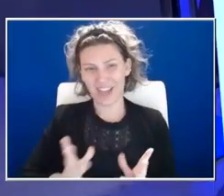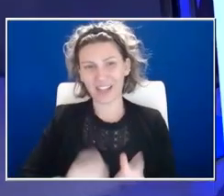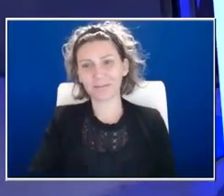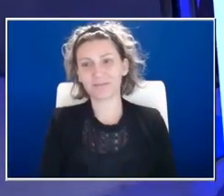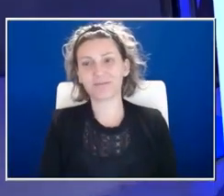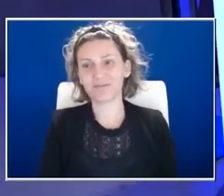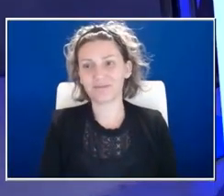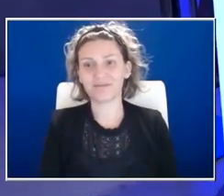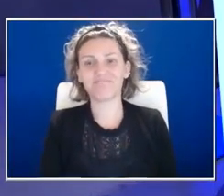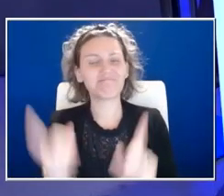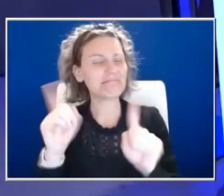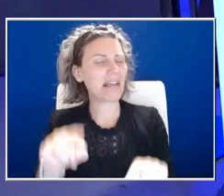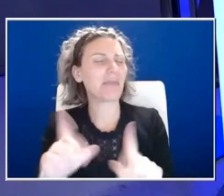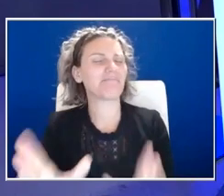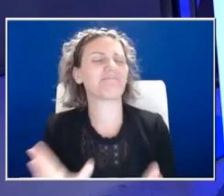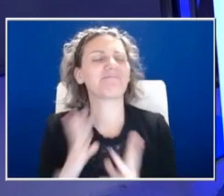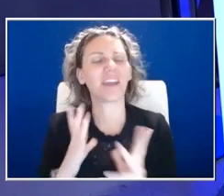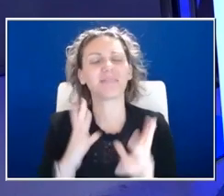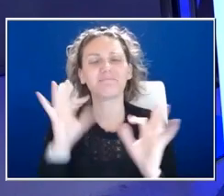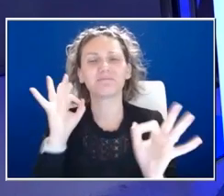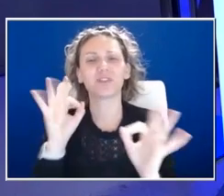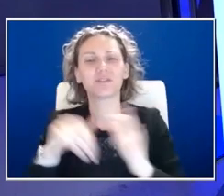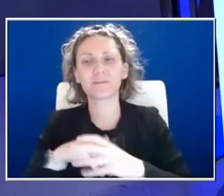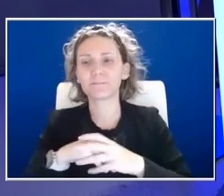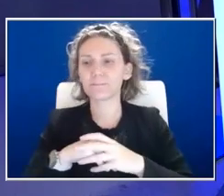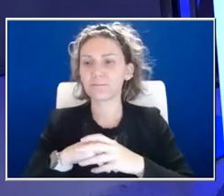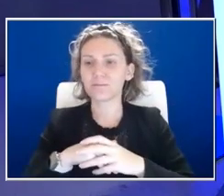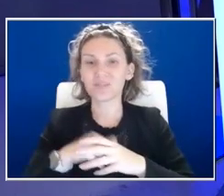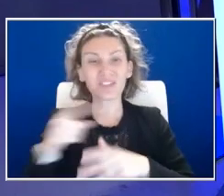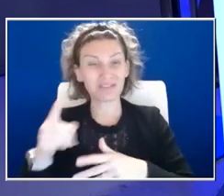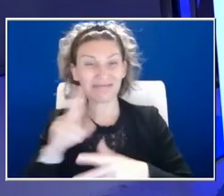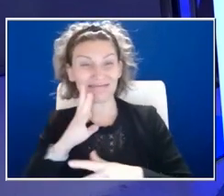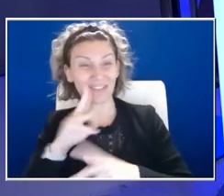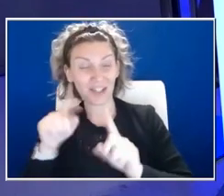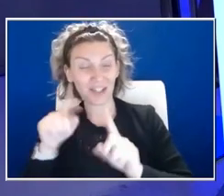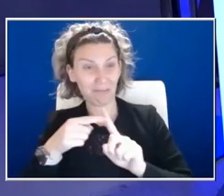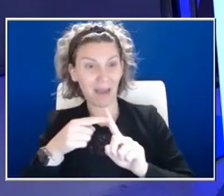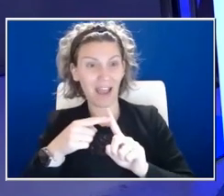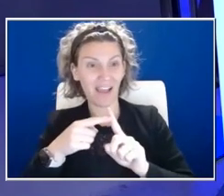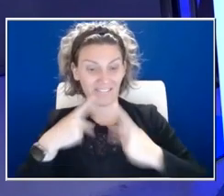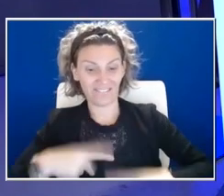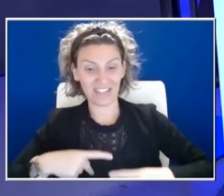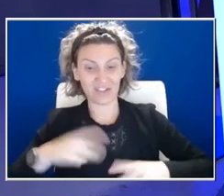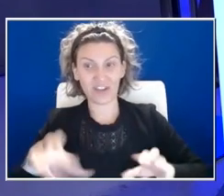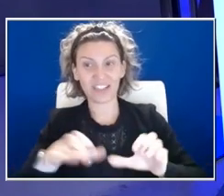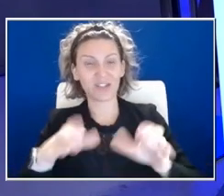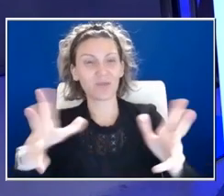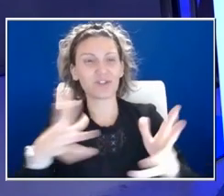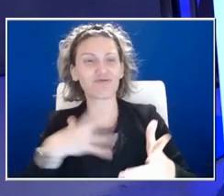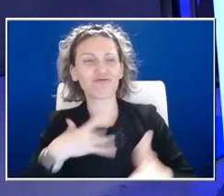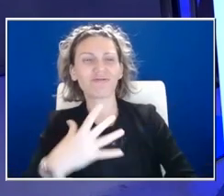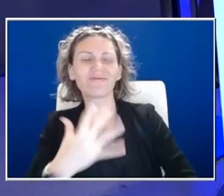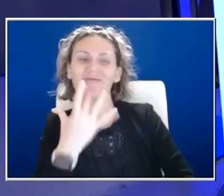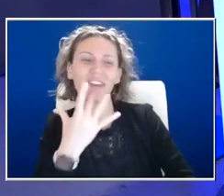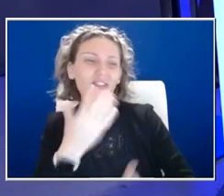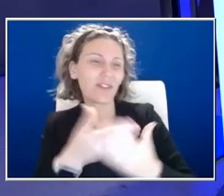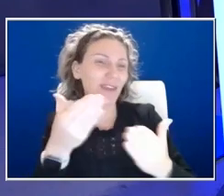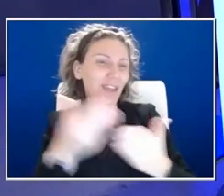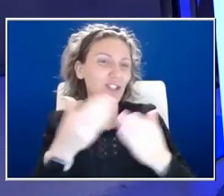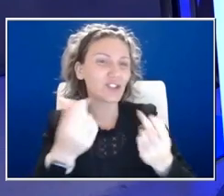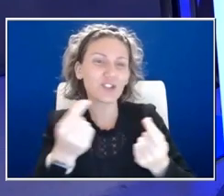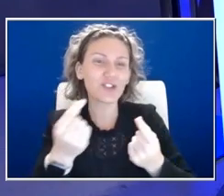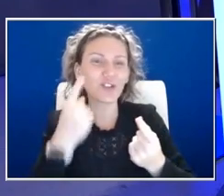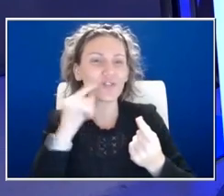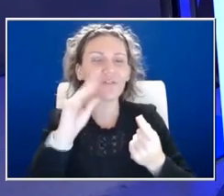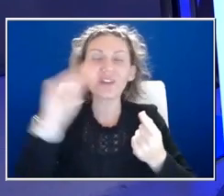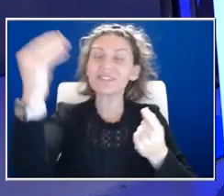Yes, mm-hmm. Yeah. Mm-hmm. Dr. McCray has talked a lot about physical activity. I'll start with you, Becky. What's your favorite thing to do just to get some sunshine and